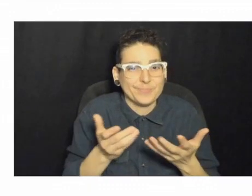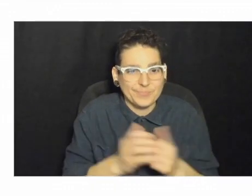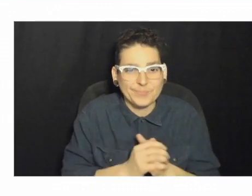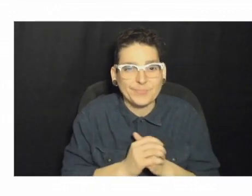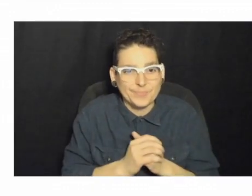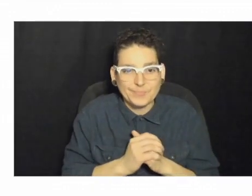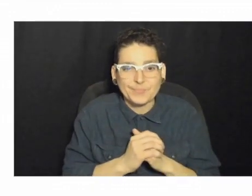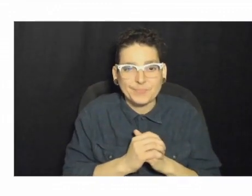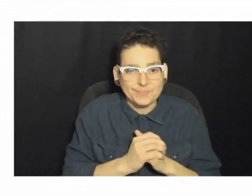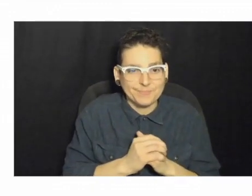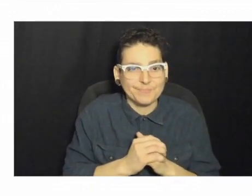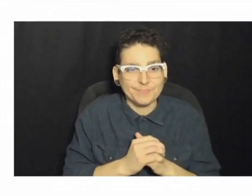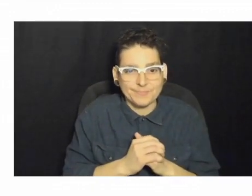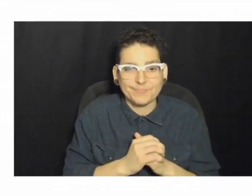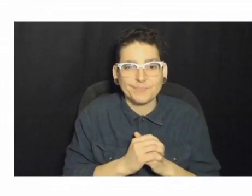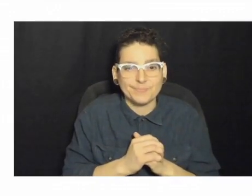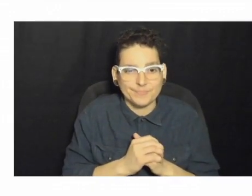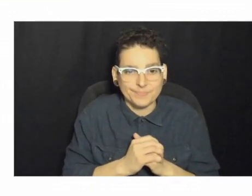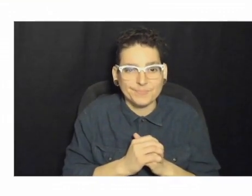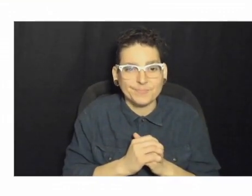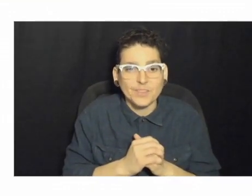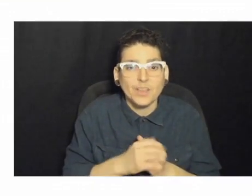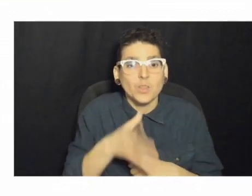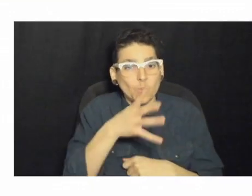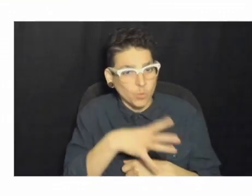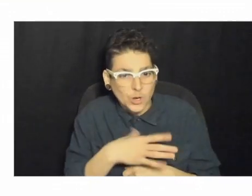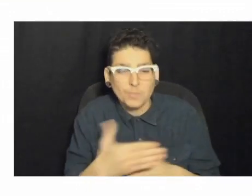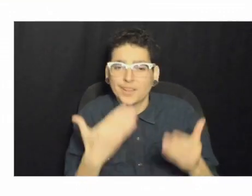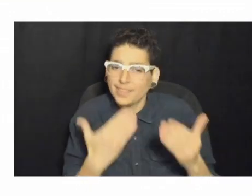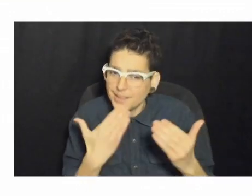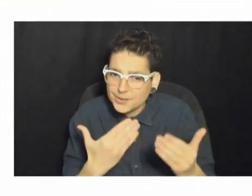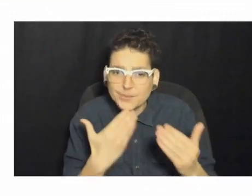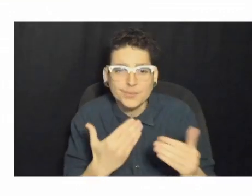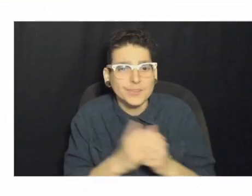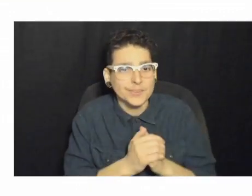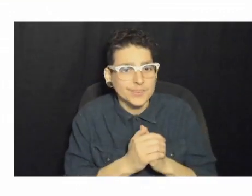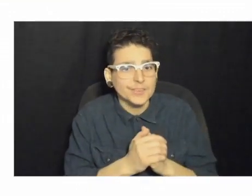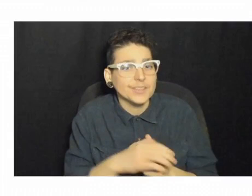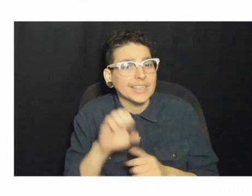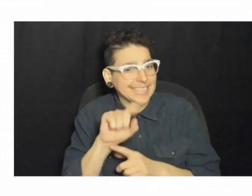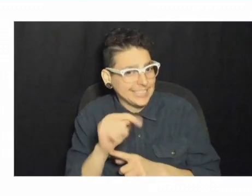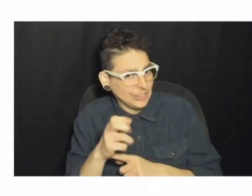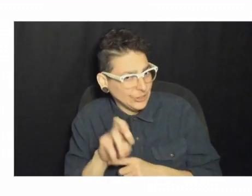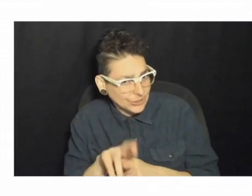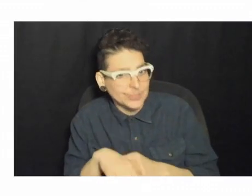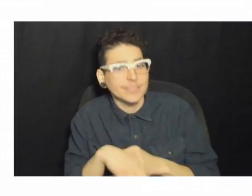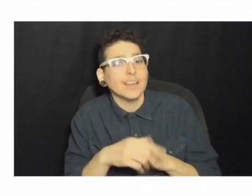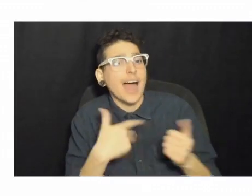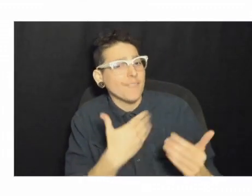Thanks, Esther. That's a really great point about the funding, and I know, I